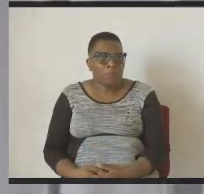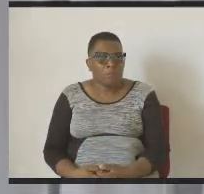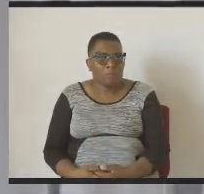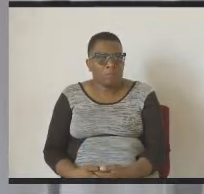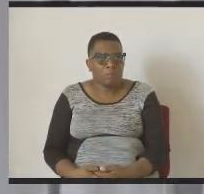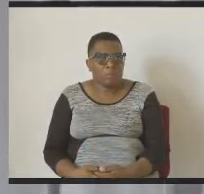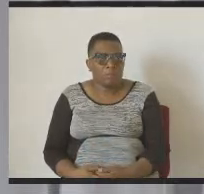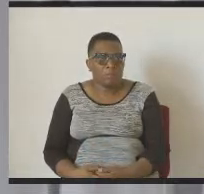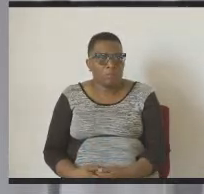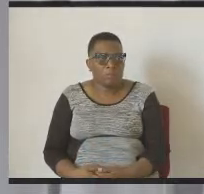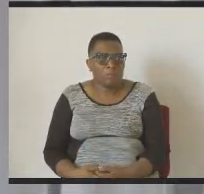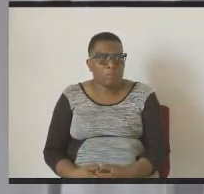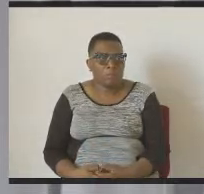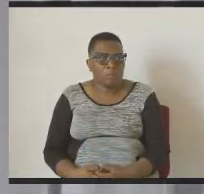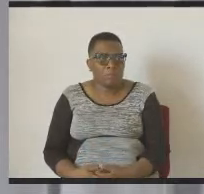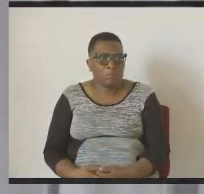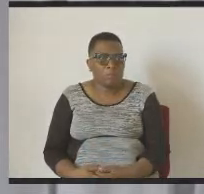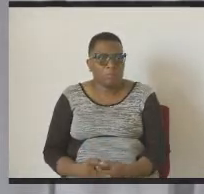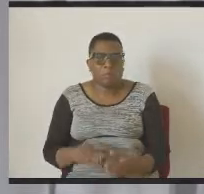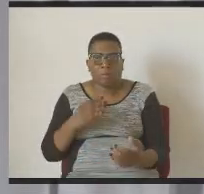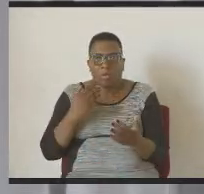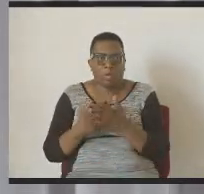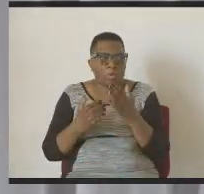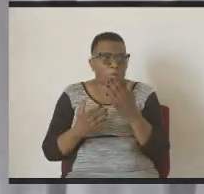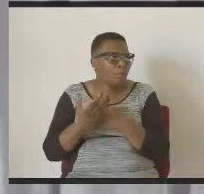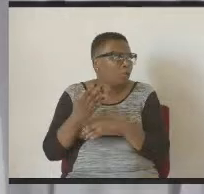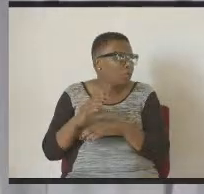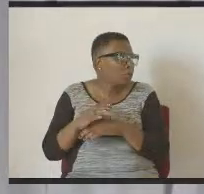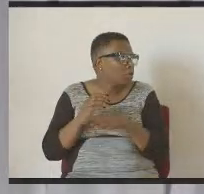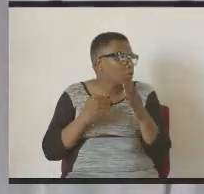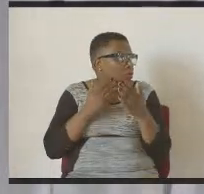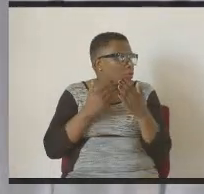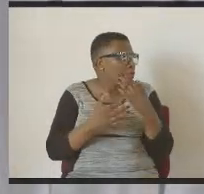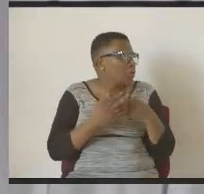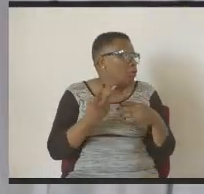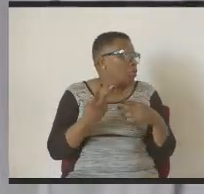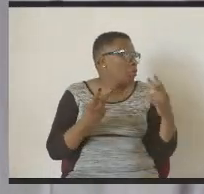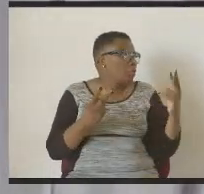Sister. Good morning, church. Good morning, church.